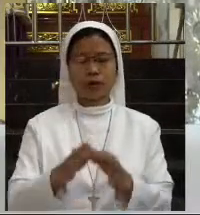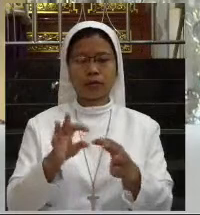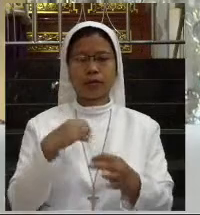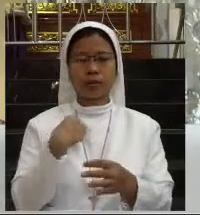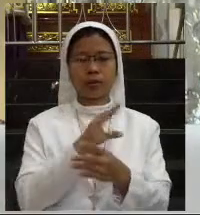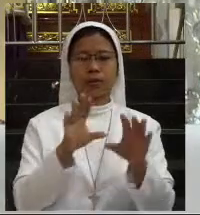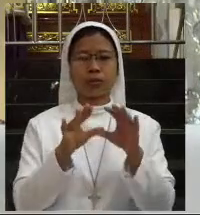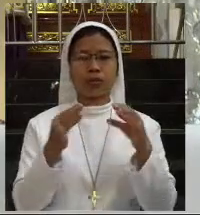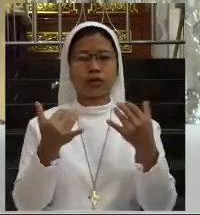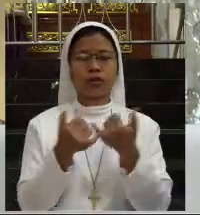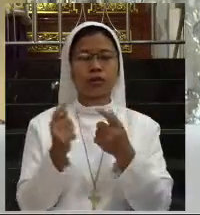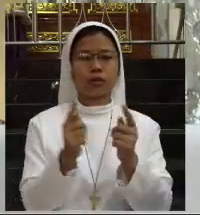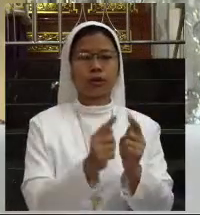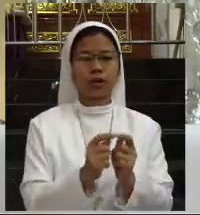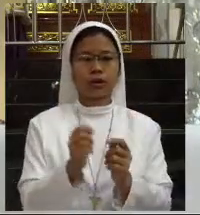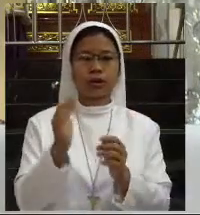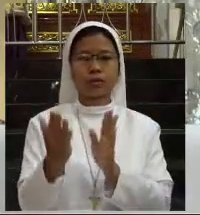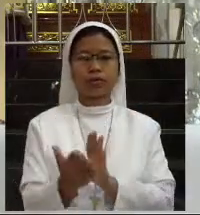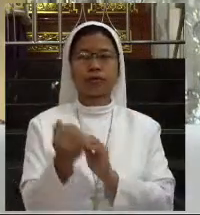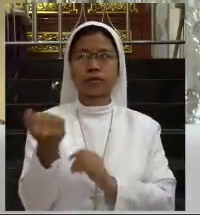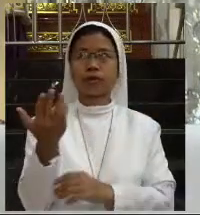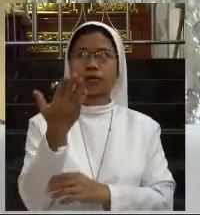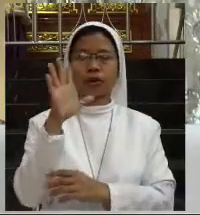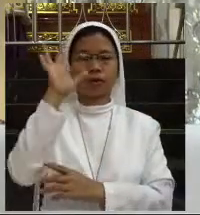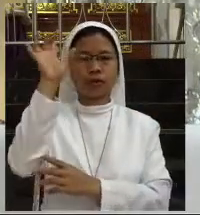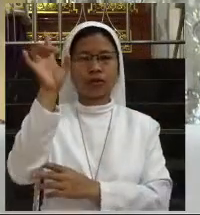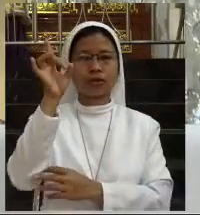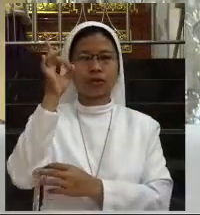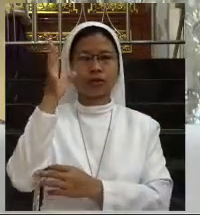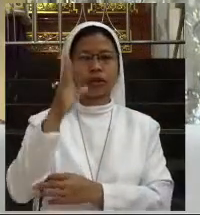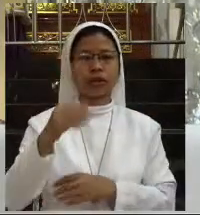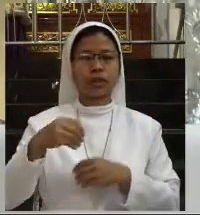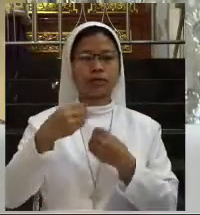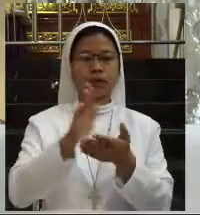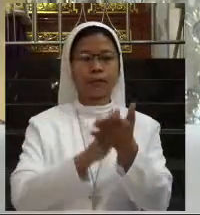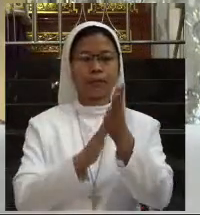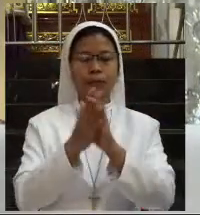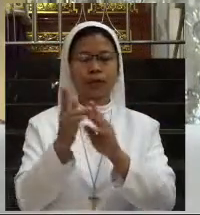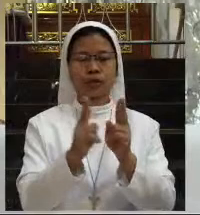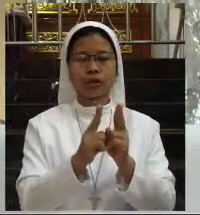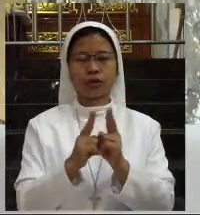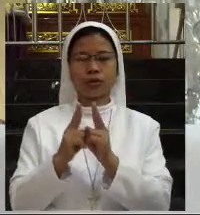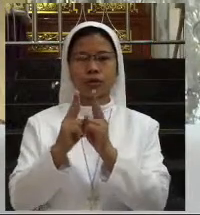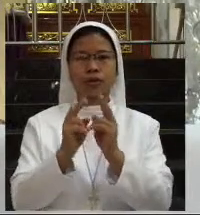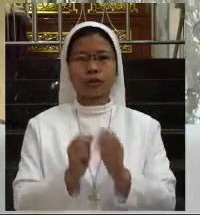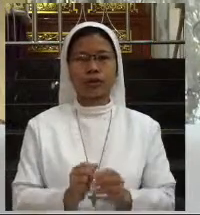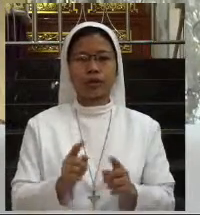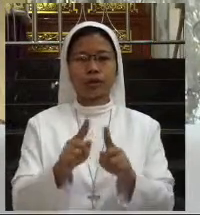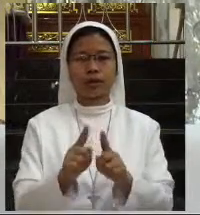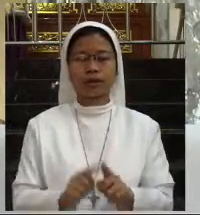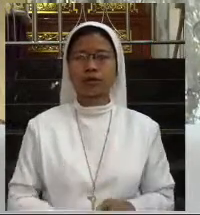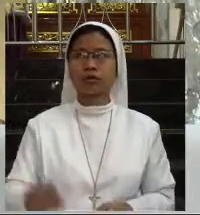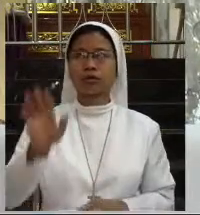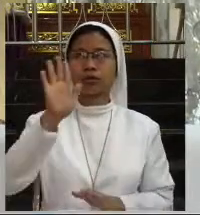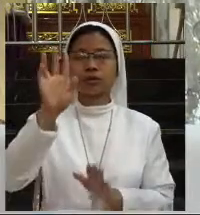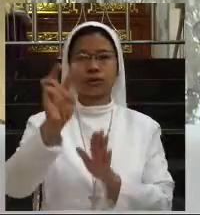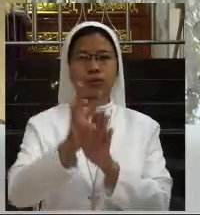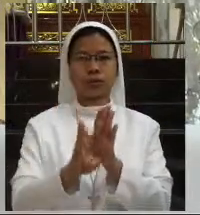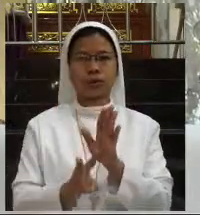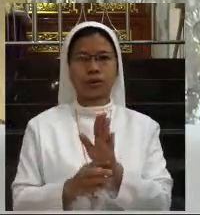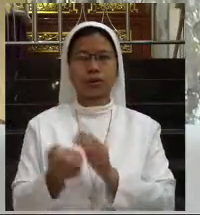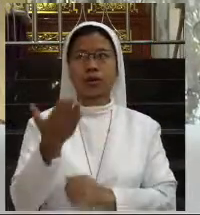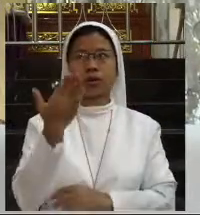community gathered before you, and graciously grant her peace and unity in accordance with your